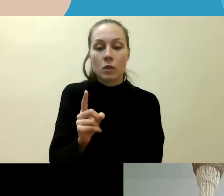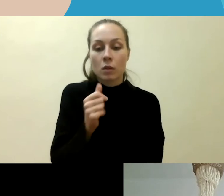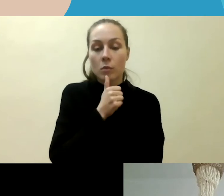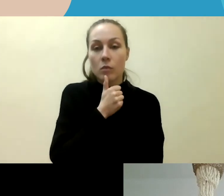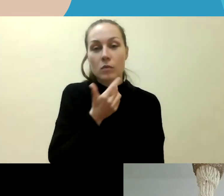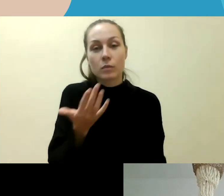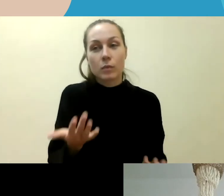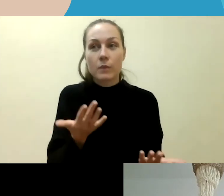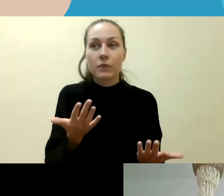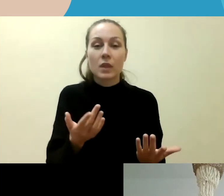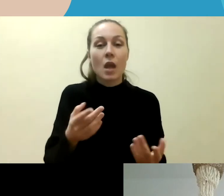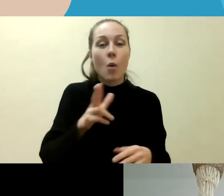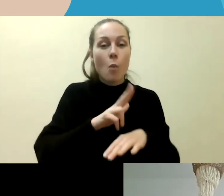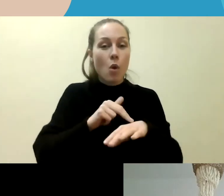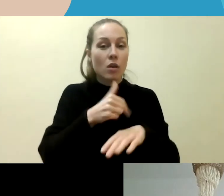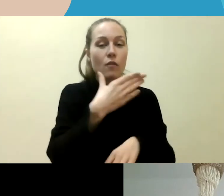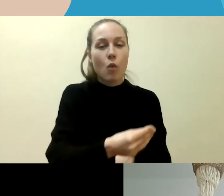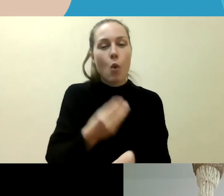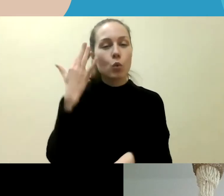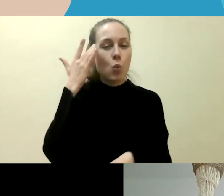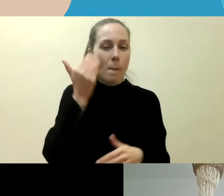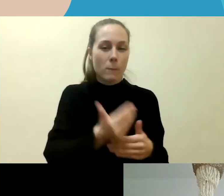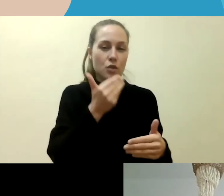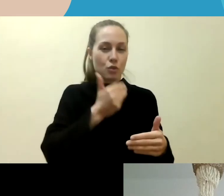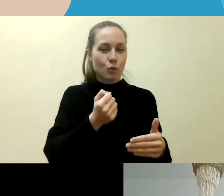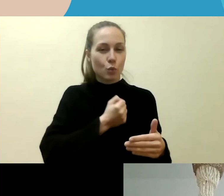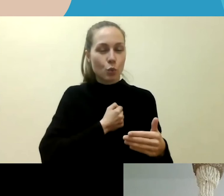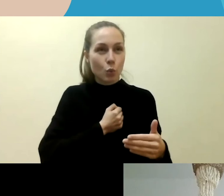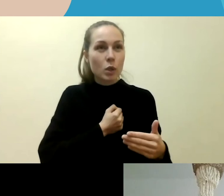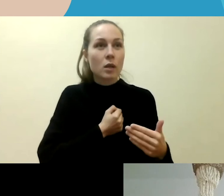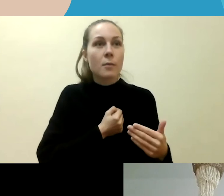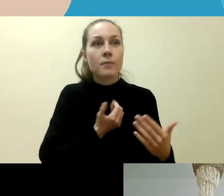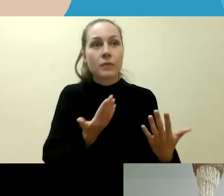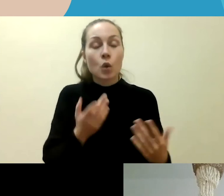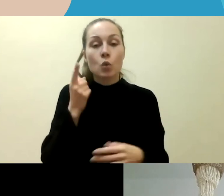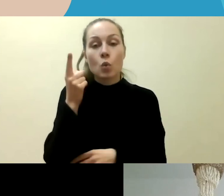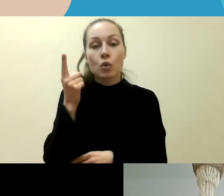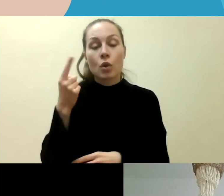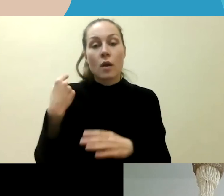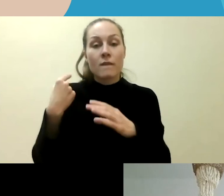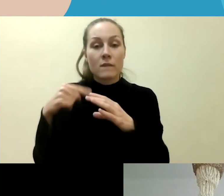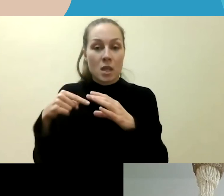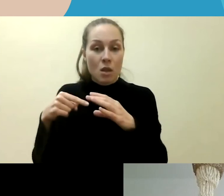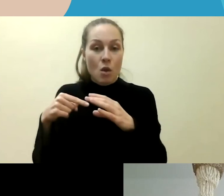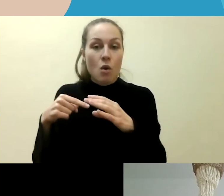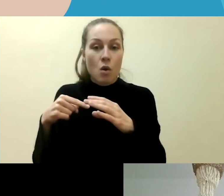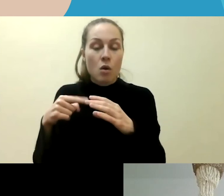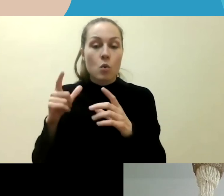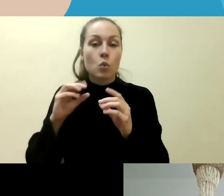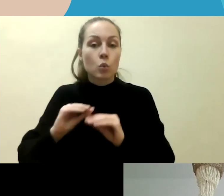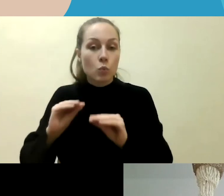amended. But once the situation changes, well, we should introduce them to